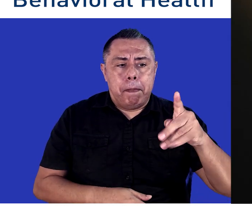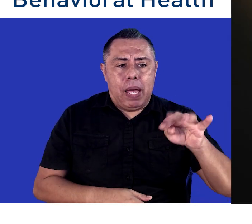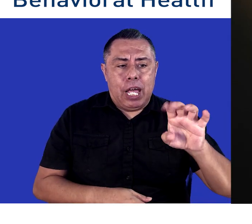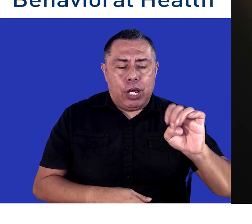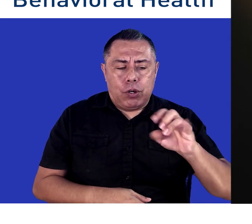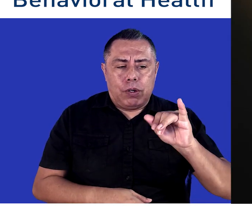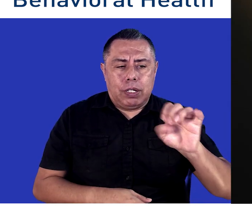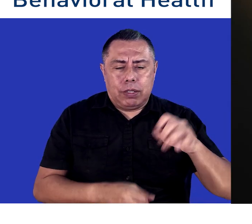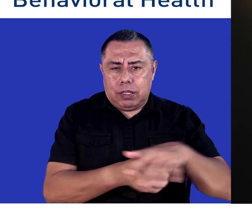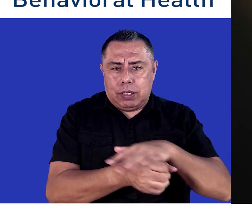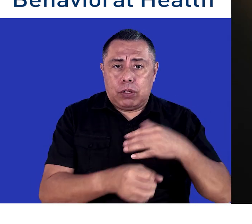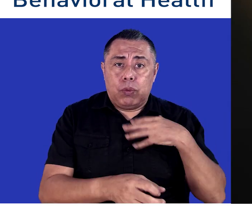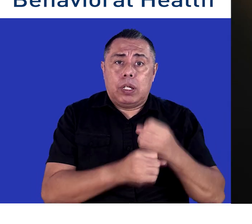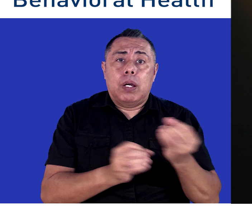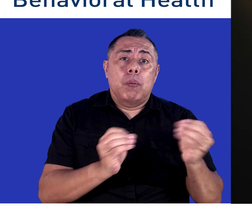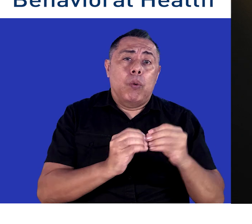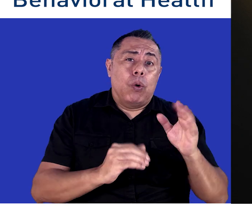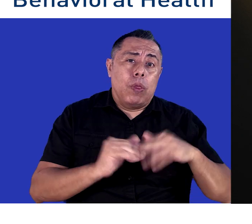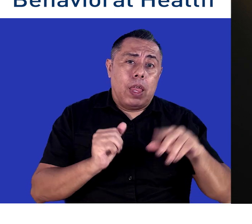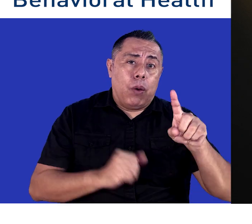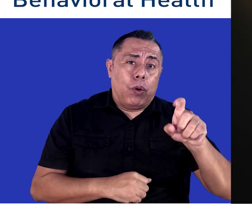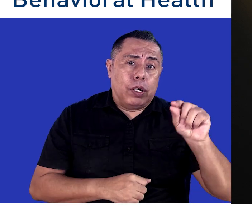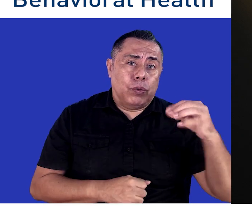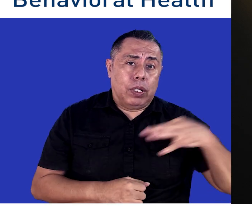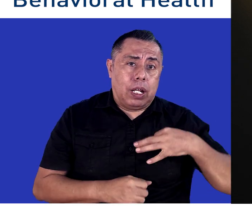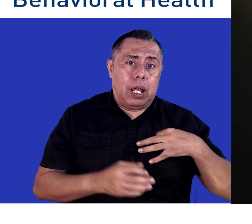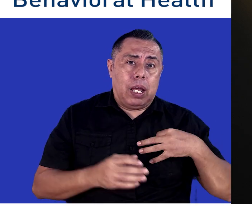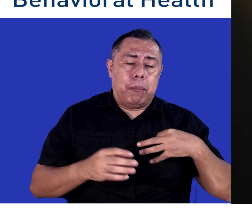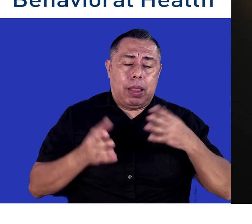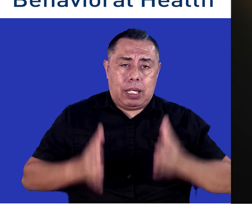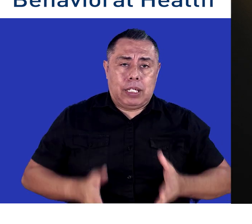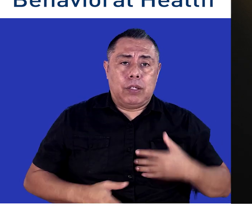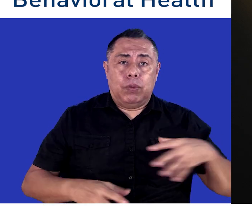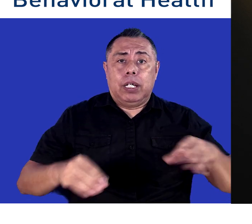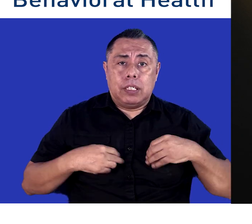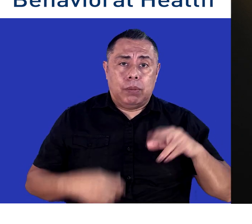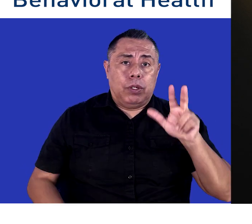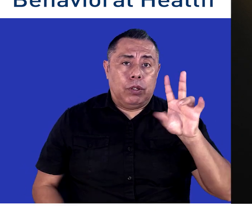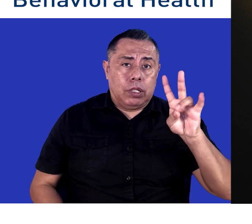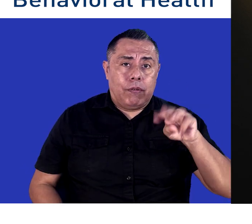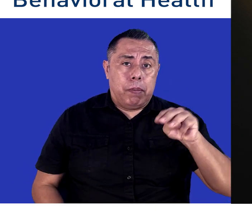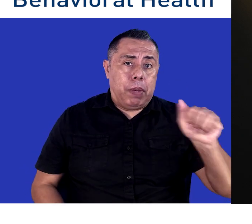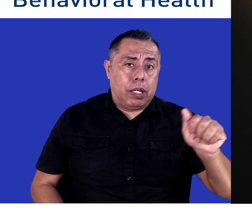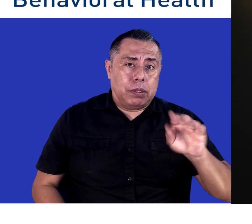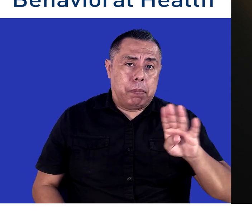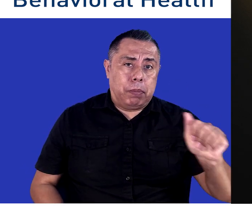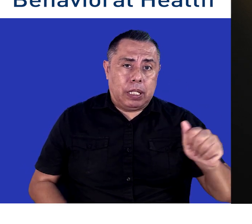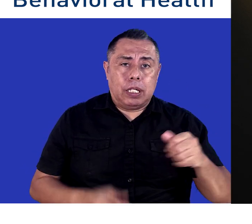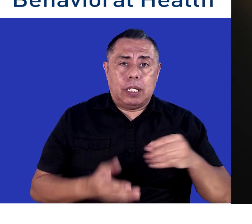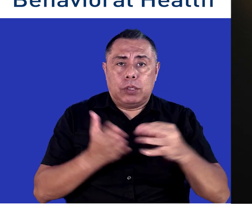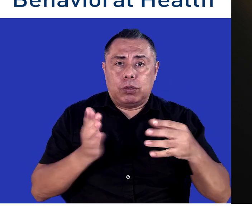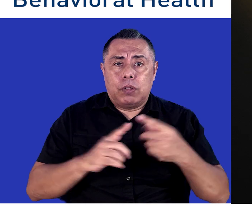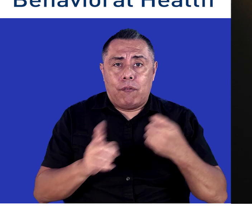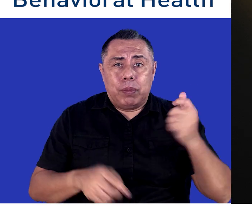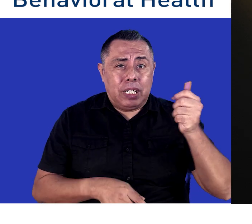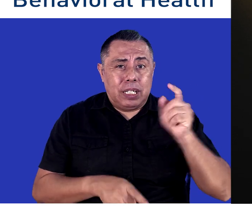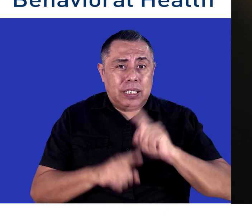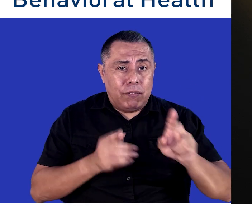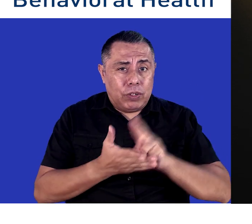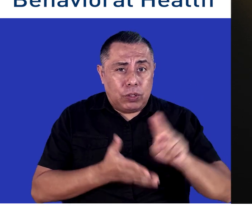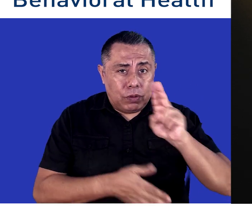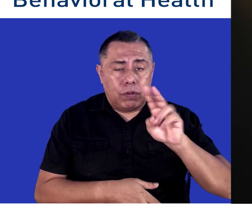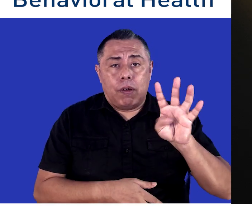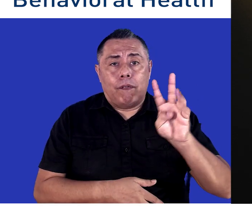Empire. WET received over 120 applicants and accepted 37 master's or bachelor students from 10